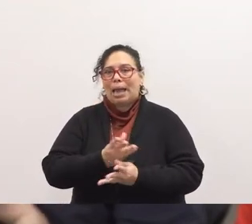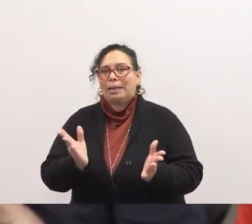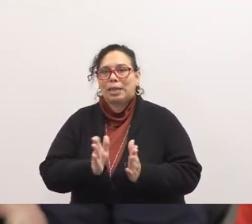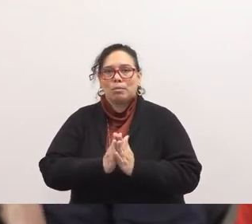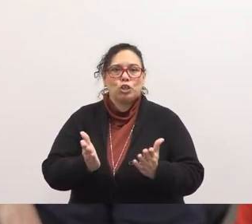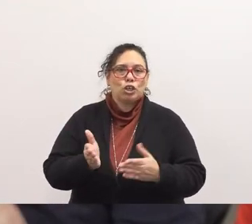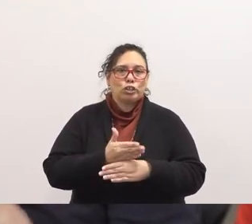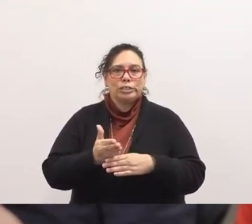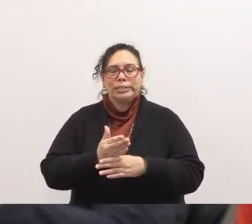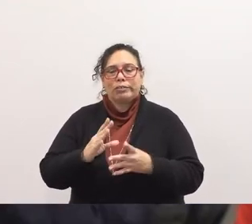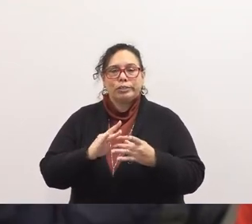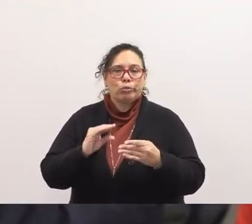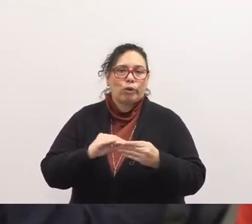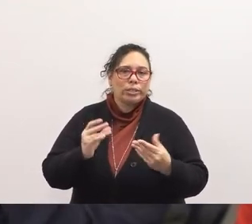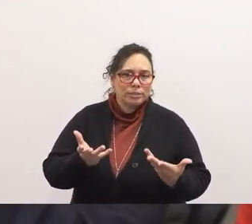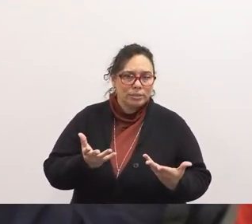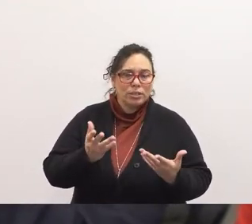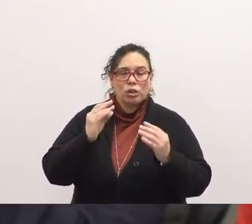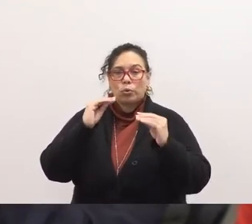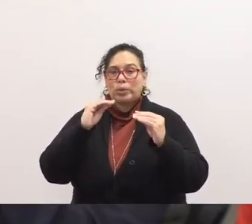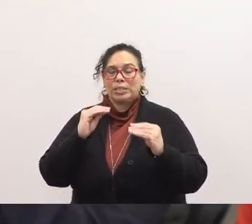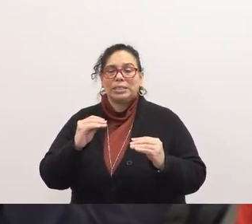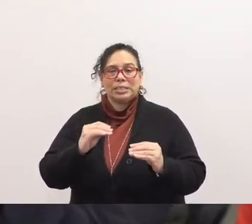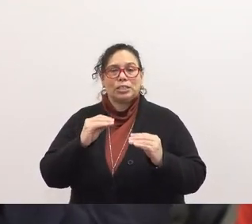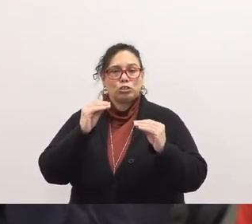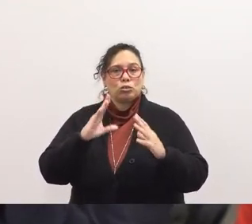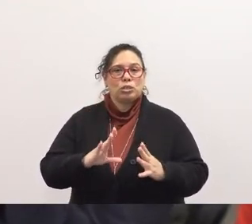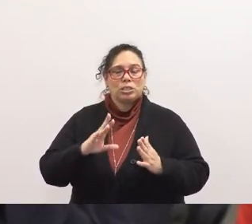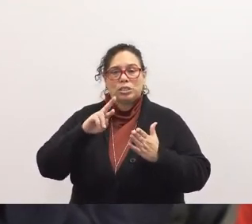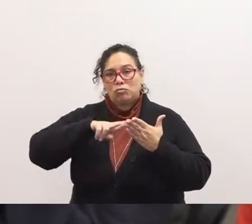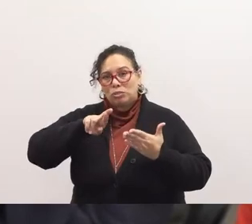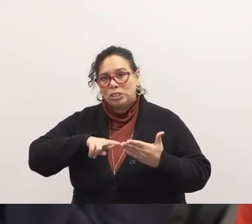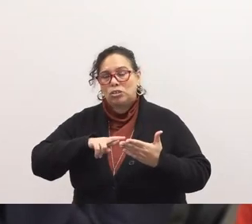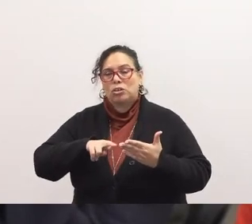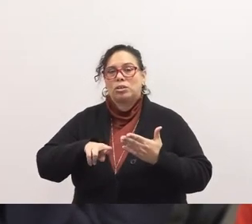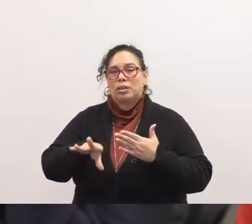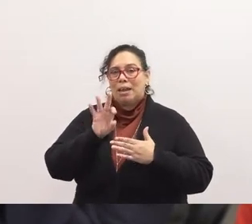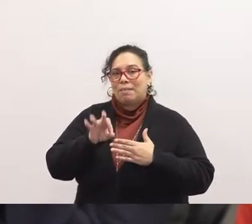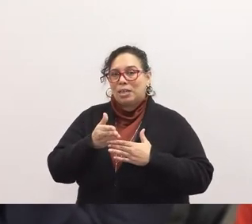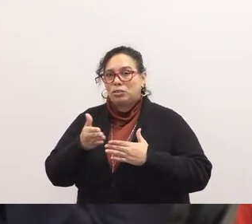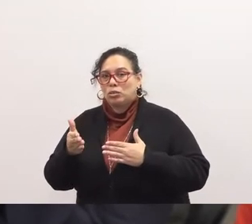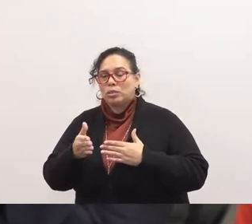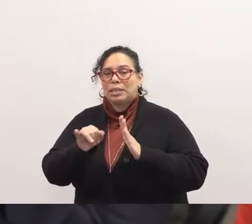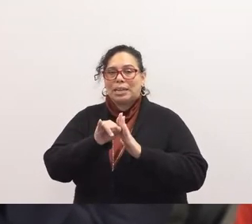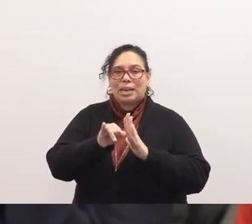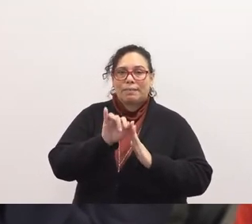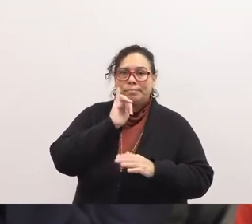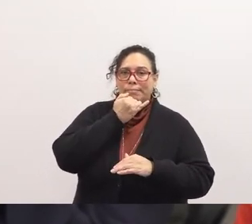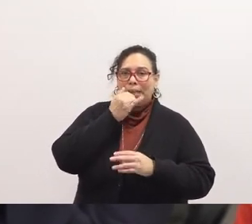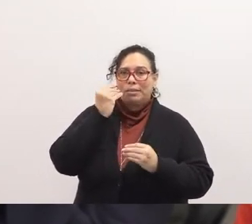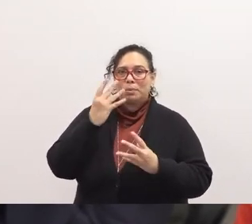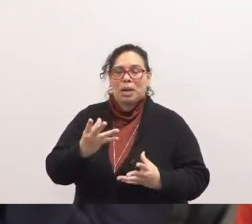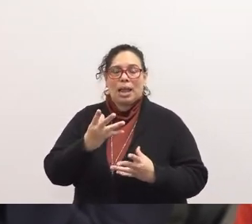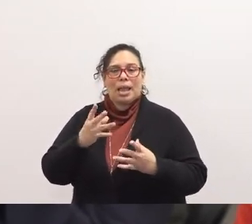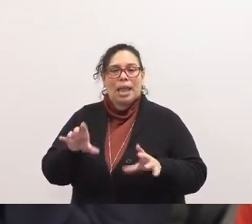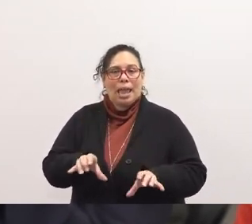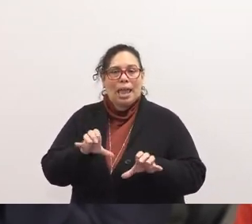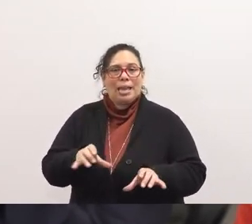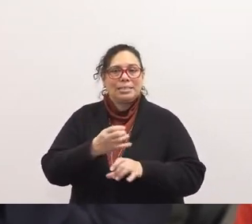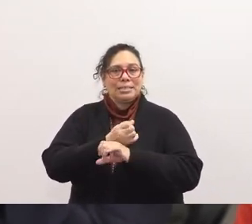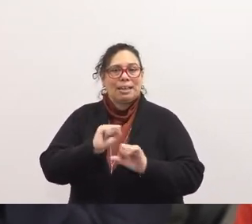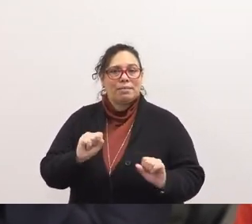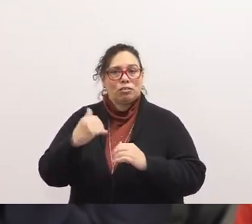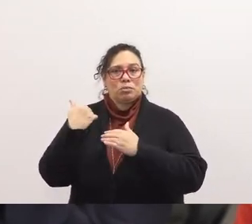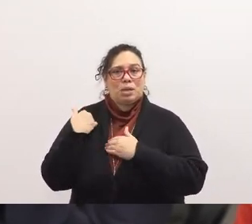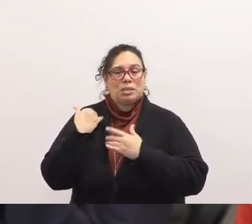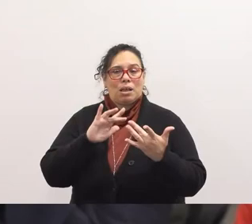sharing stories with students. We teach students how to research, cite sources, identify misinformation, and act safely and responsibly online.